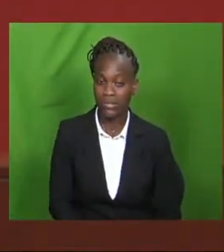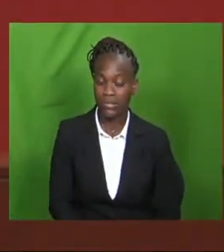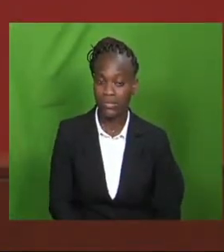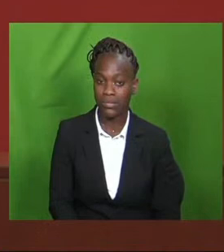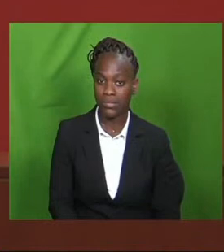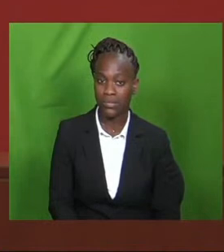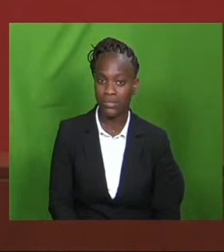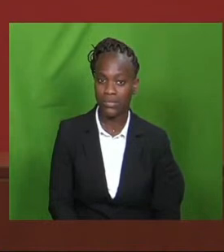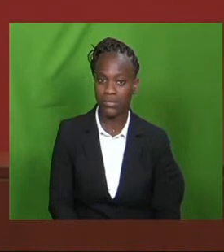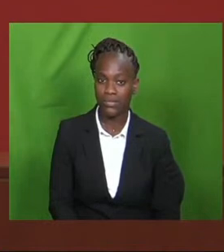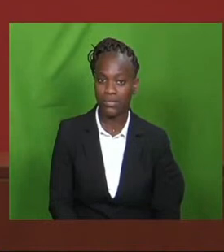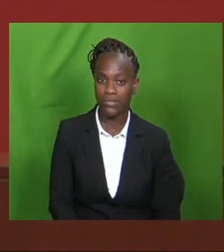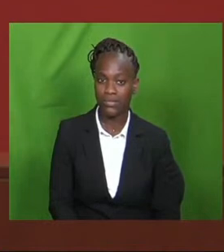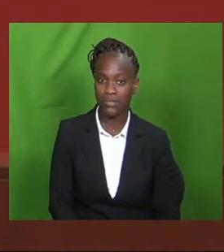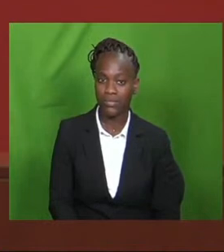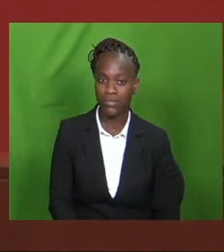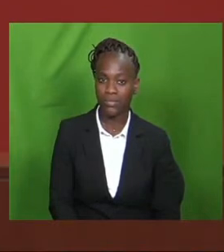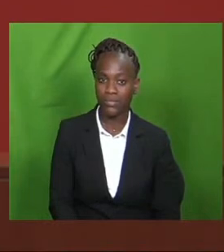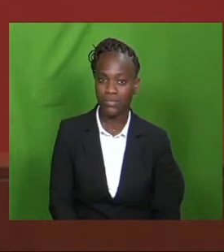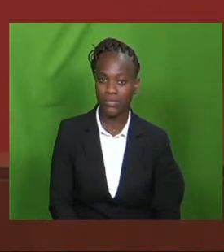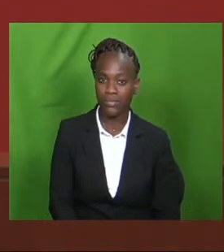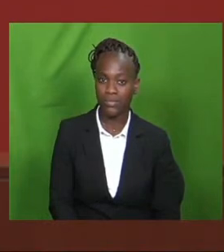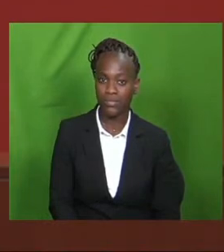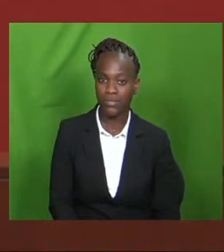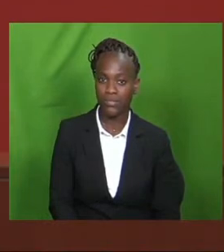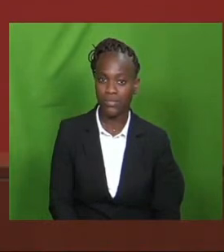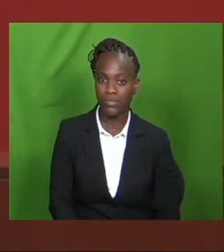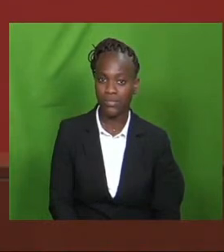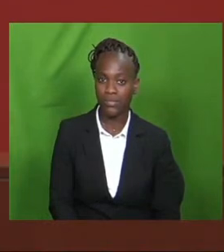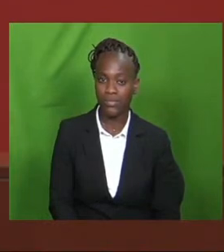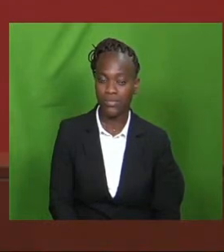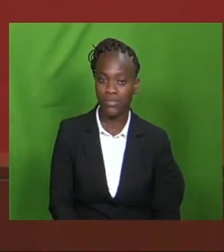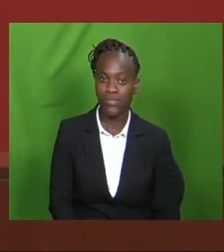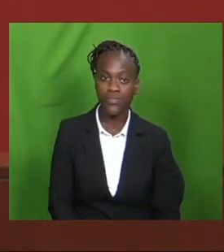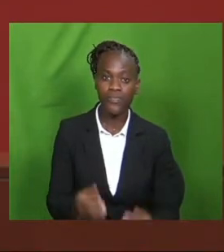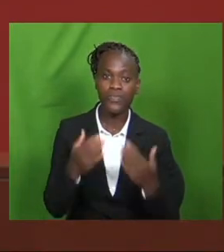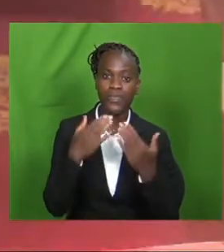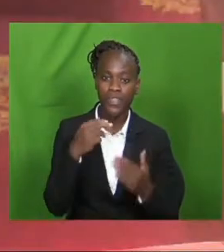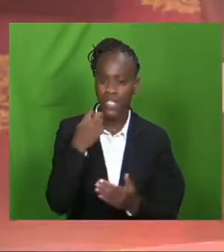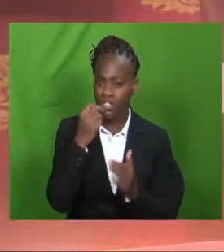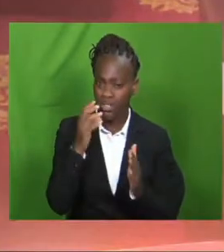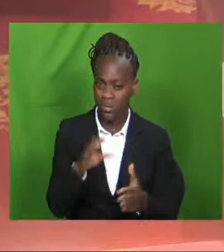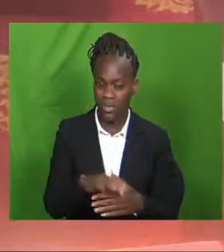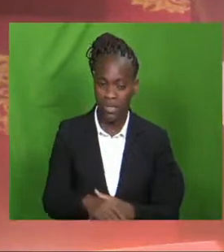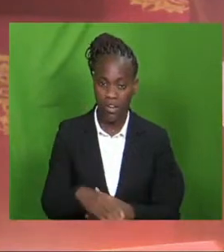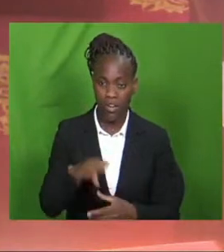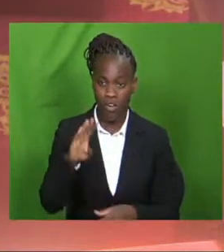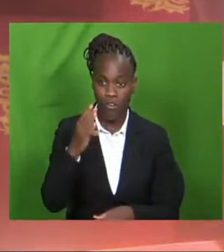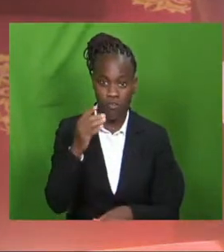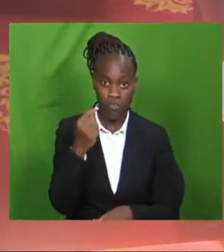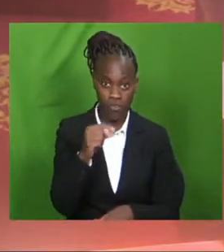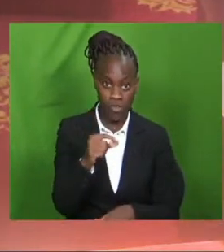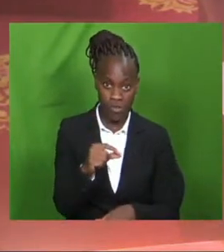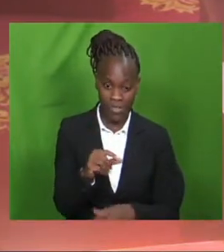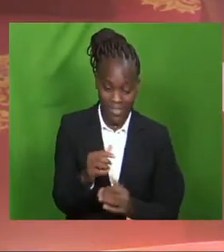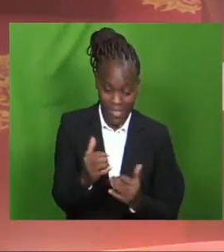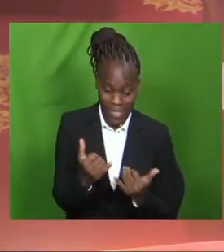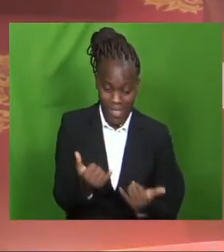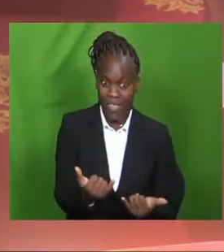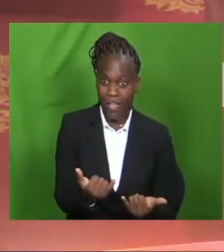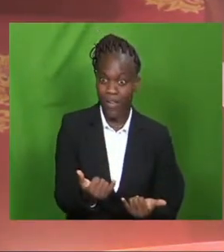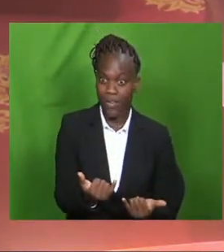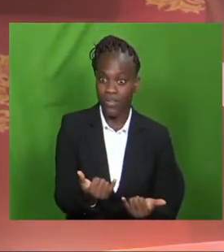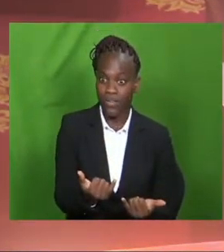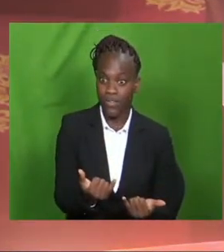Yes, Minister. I thank you, Mr. Speaker. Mr. Speaker, fourth quarter is in currency, so I'm